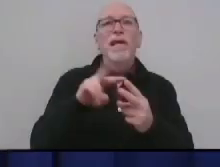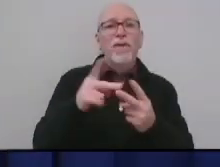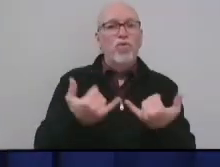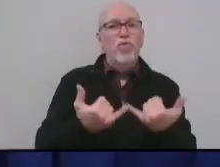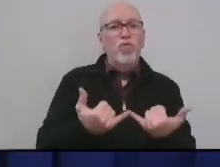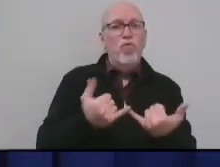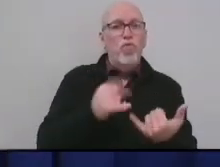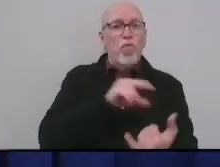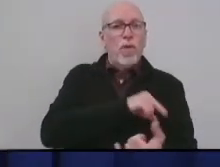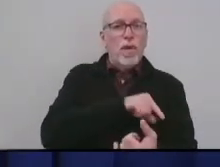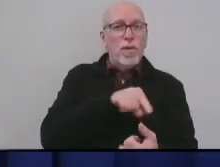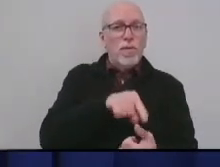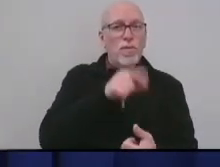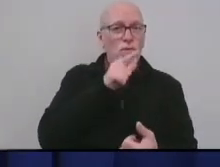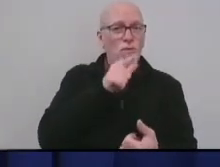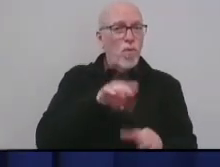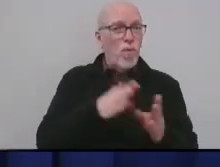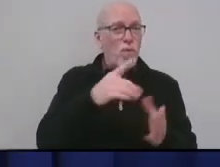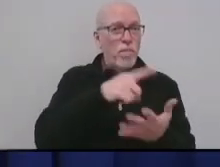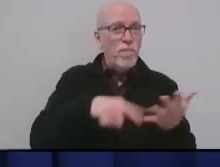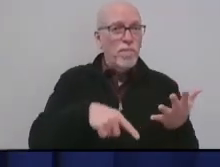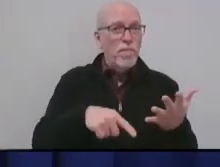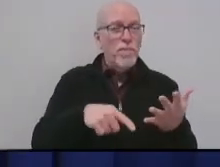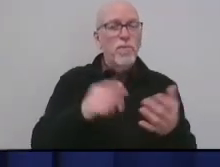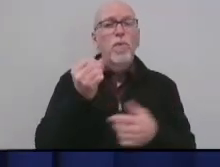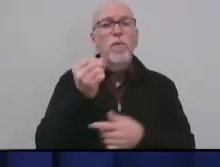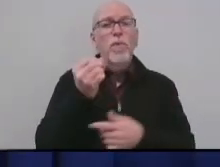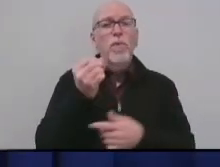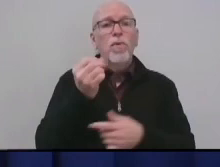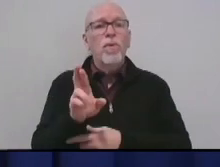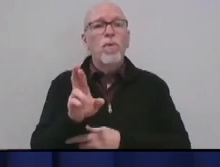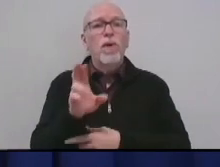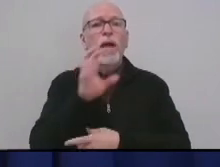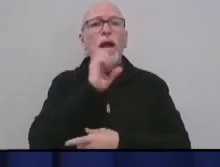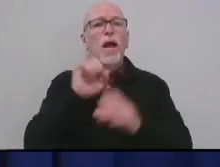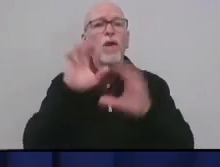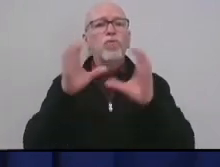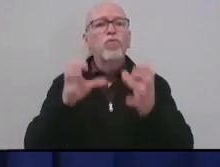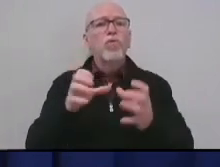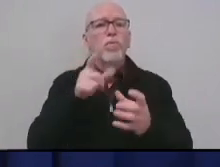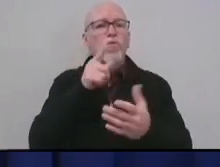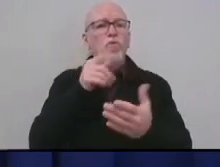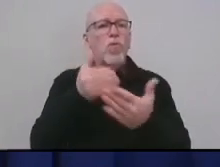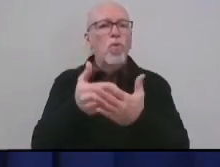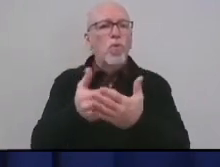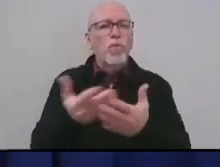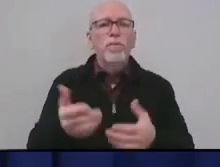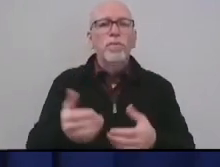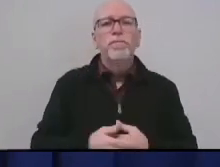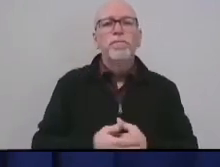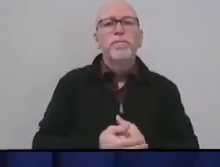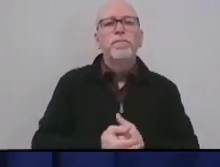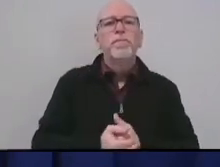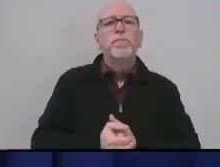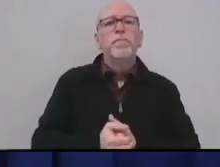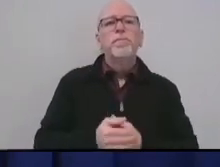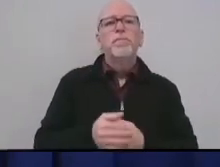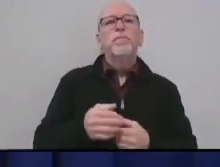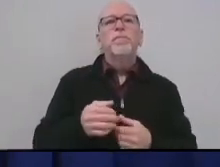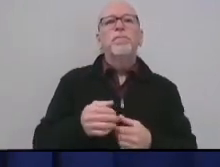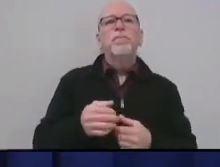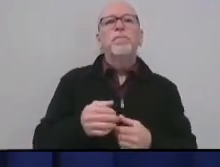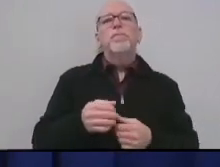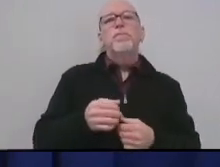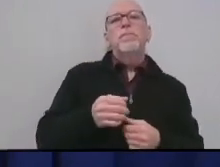at the state level or those age groups that are close to that. There have been a rare instance, I would